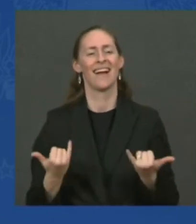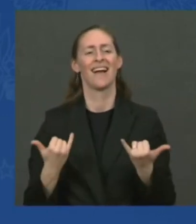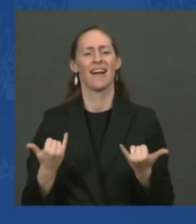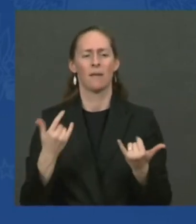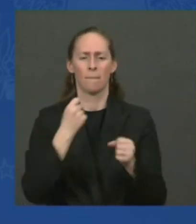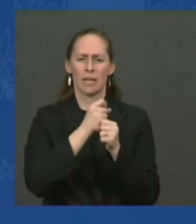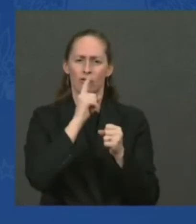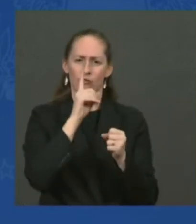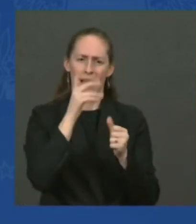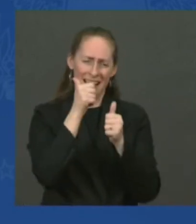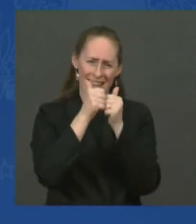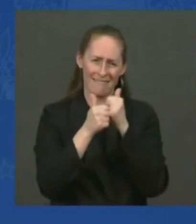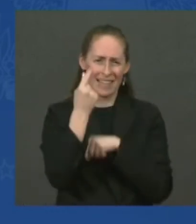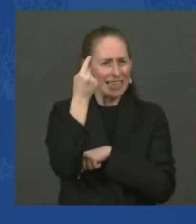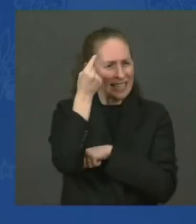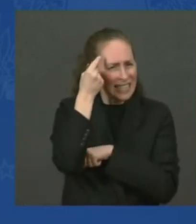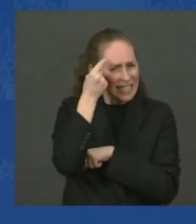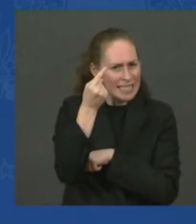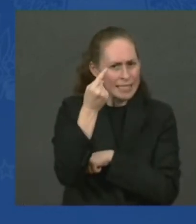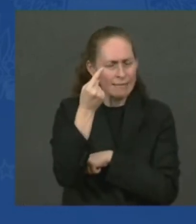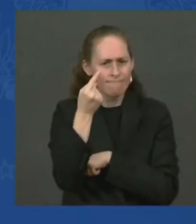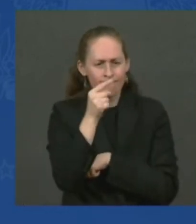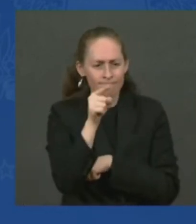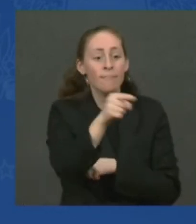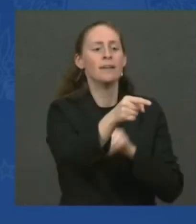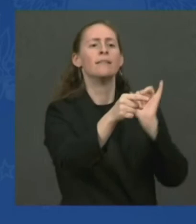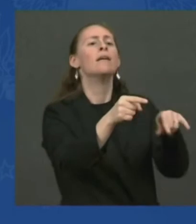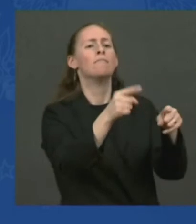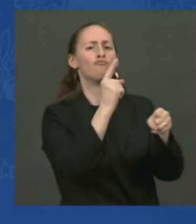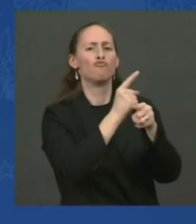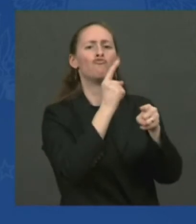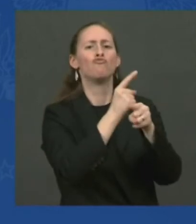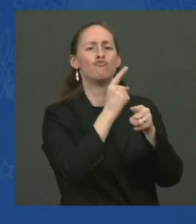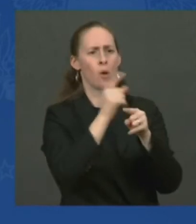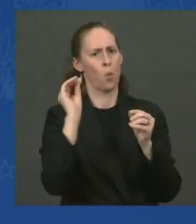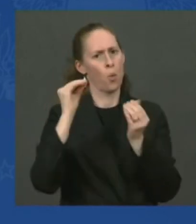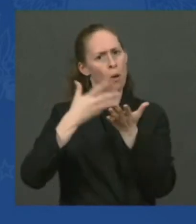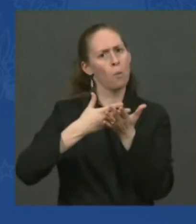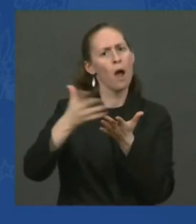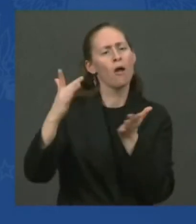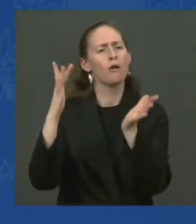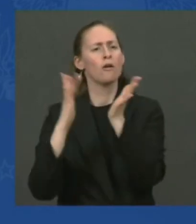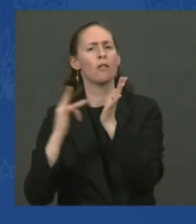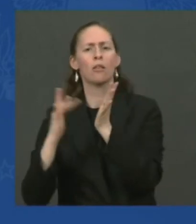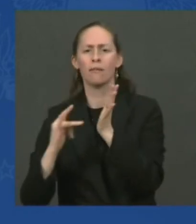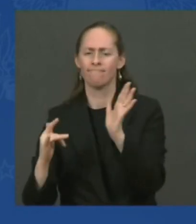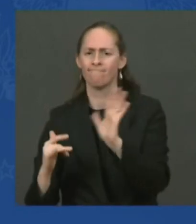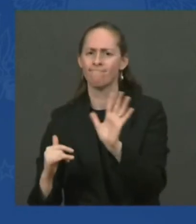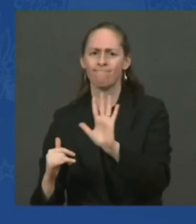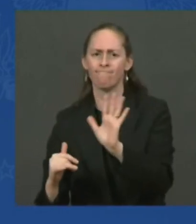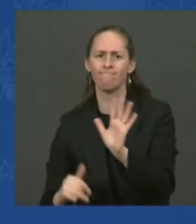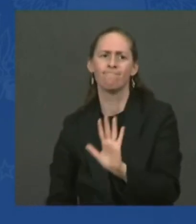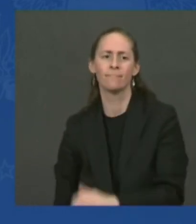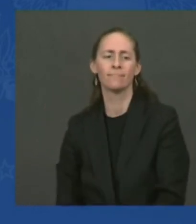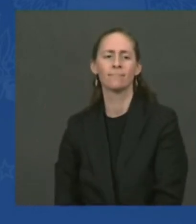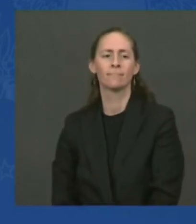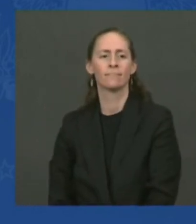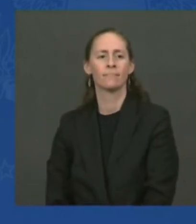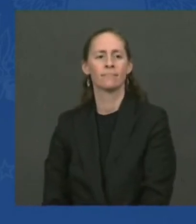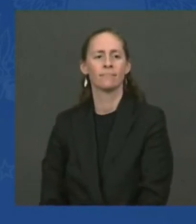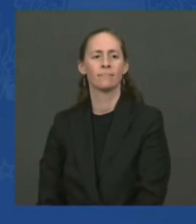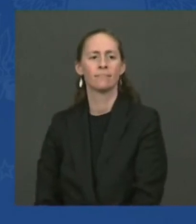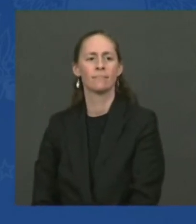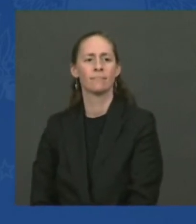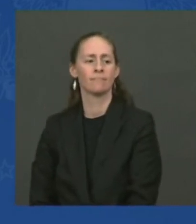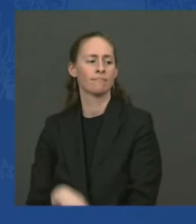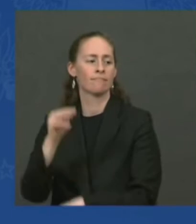supposed to go in a timely fashion, I've asked the former mayor of New Orleans and former lieutenant governor of Louisiana, Mitch Landrieu, to oversee this